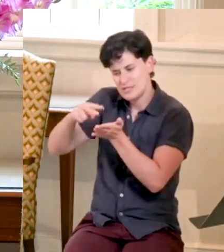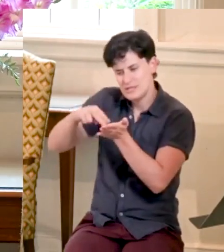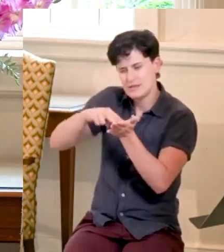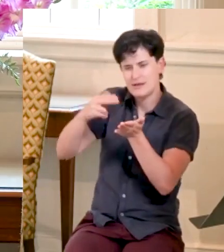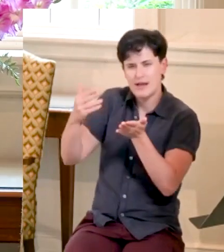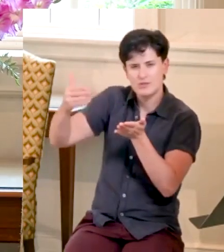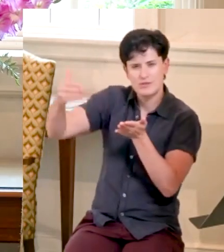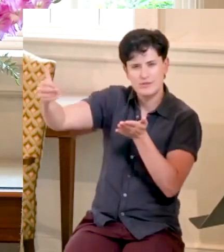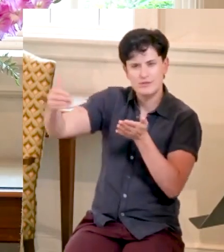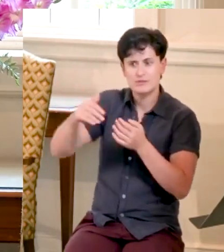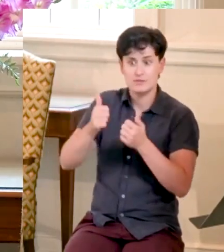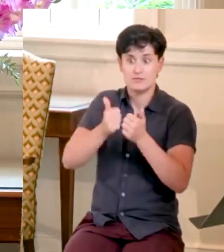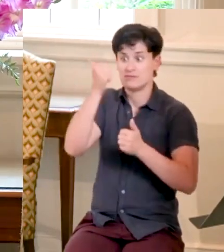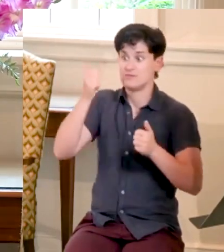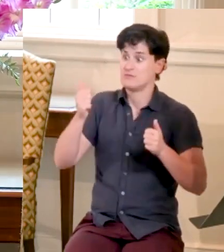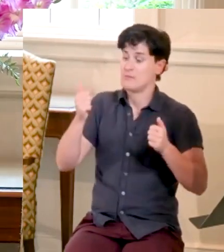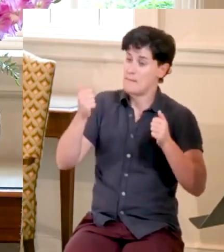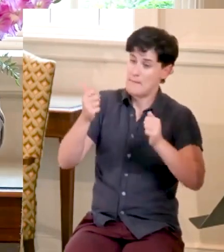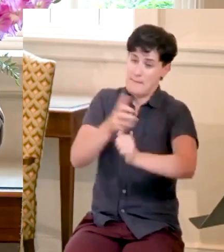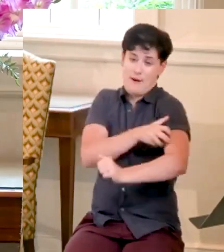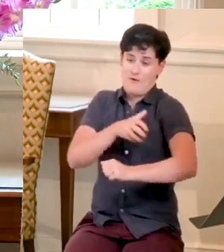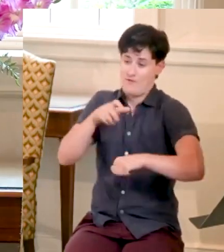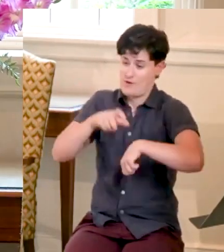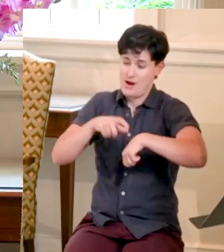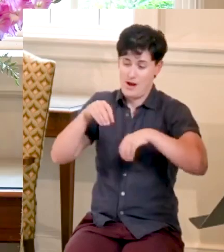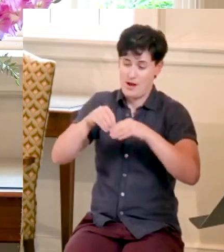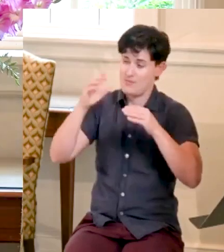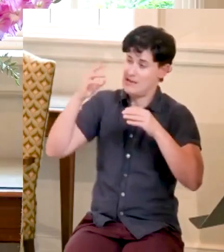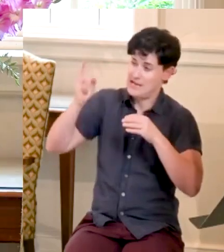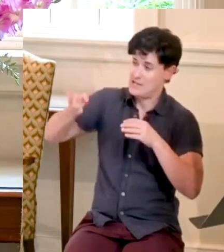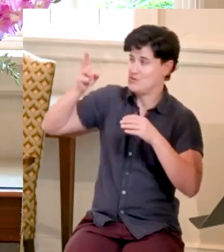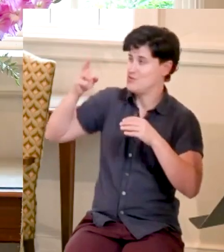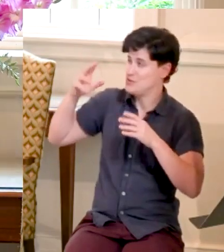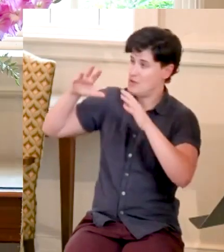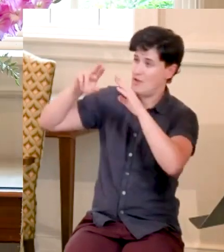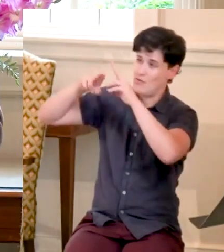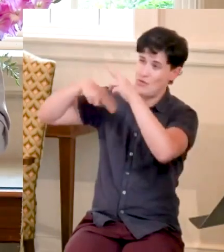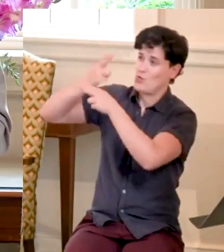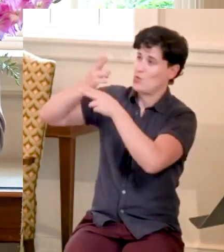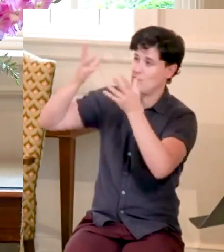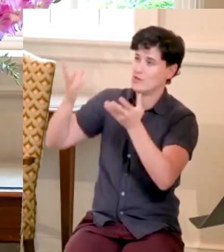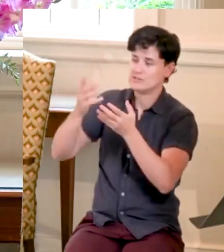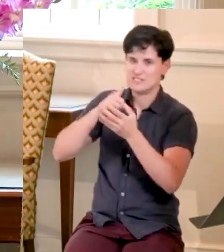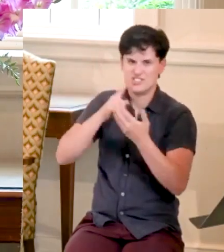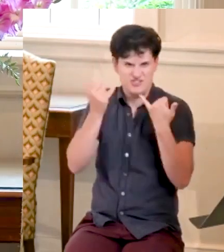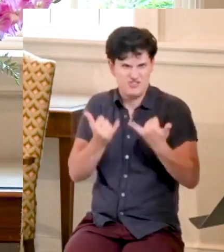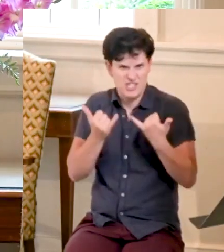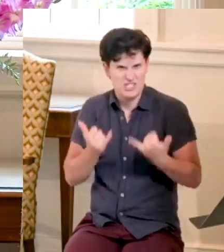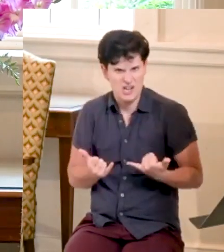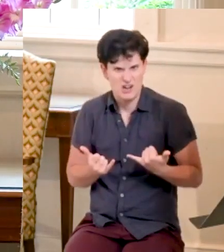time in the history of our universe is right now.